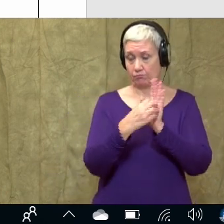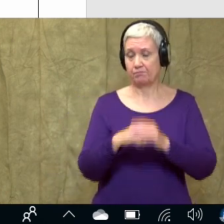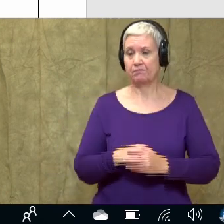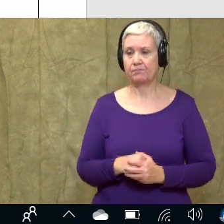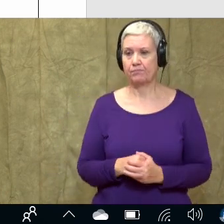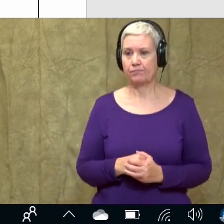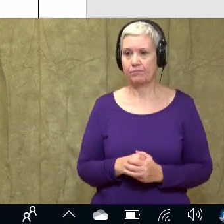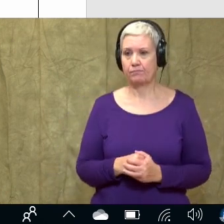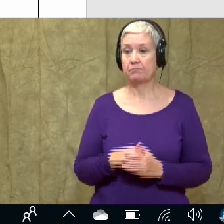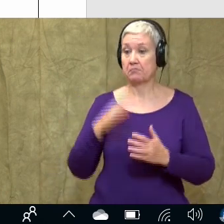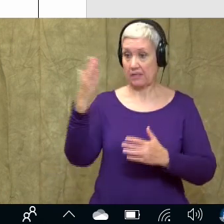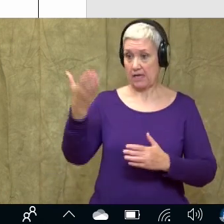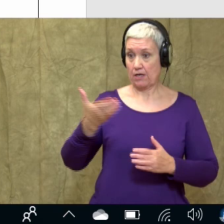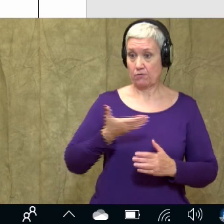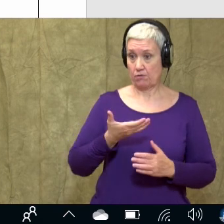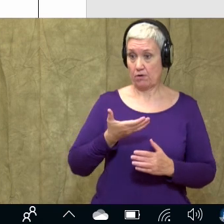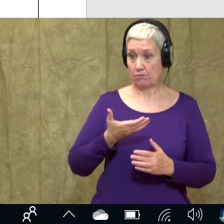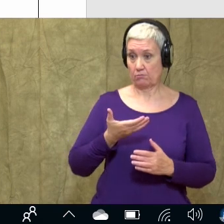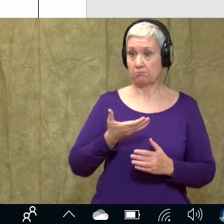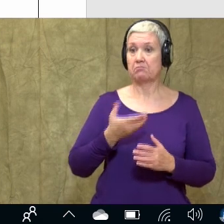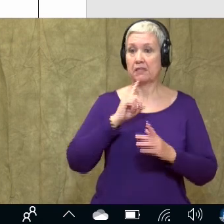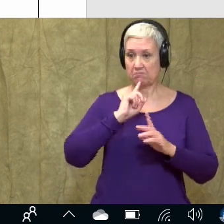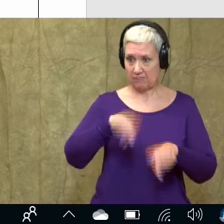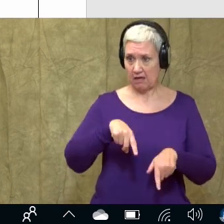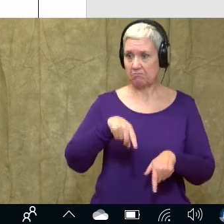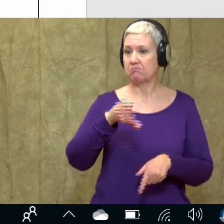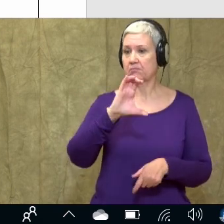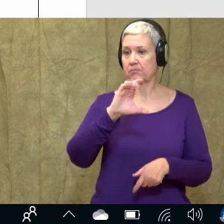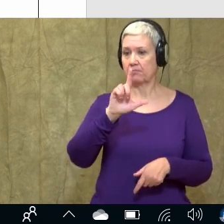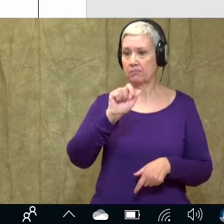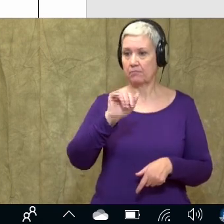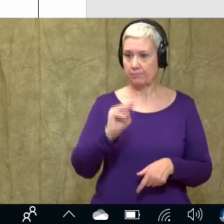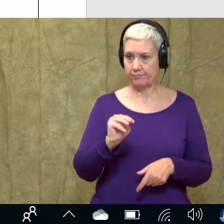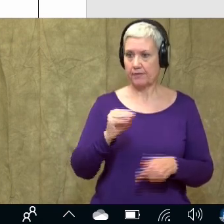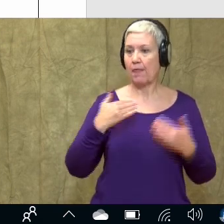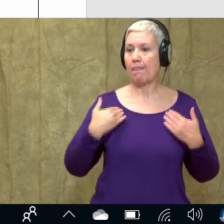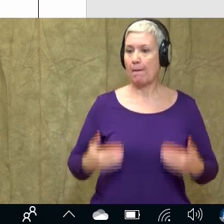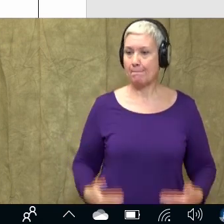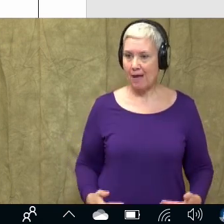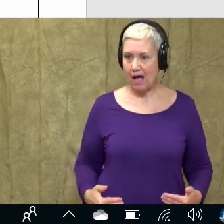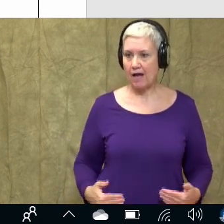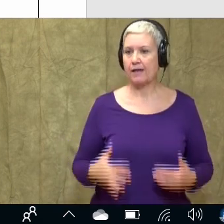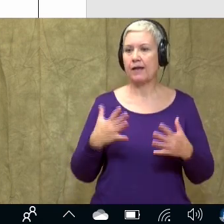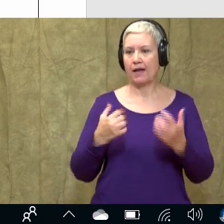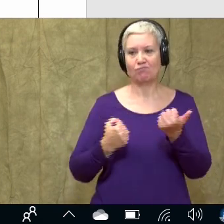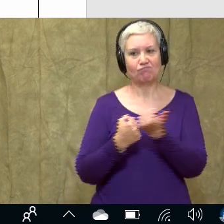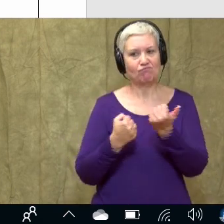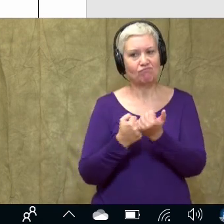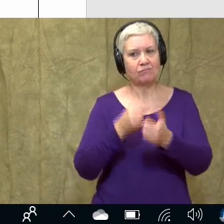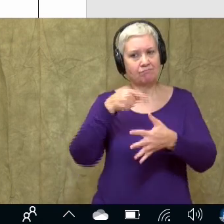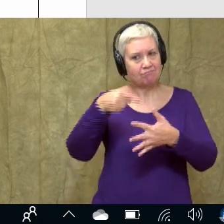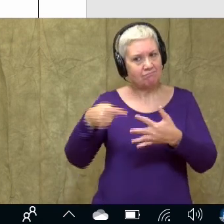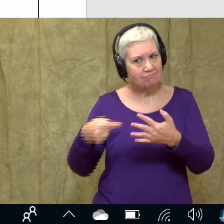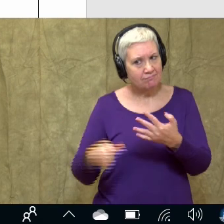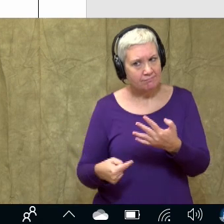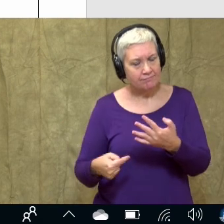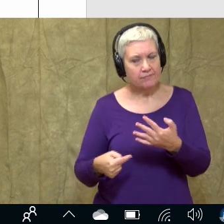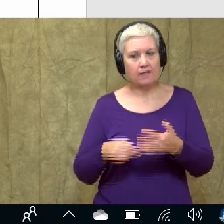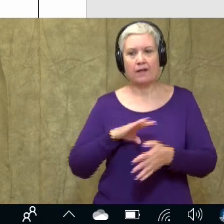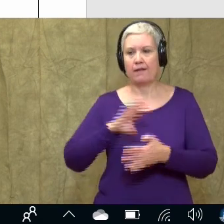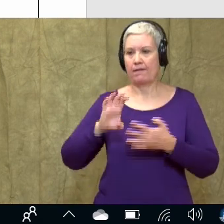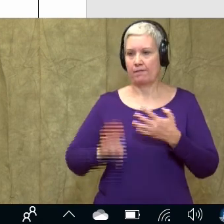Okay, introduction states his claim, body backs it up, and then conclusion leaves us